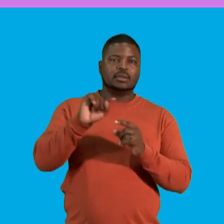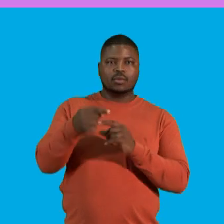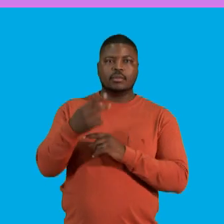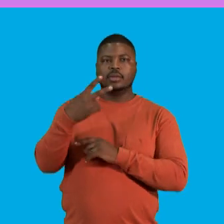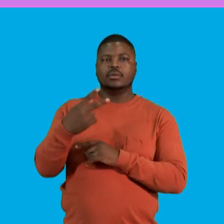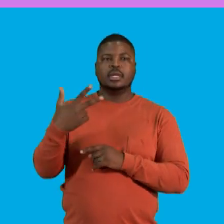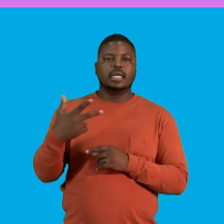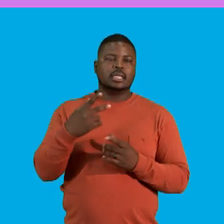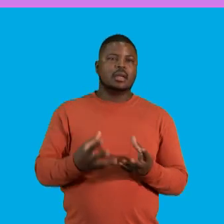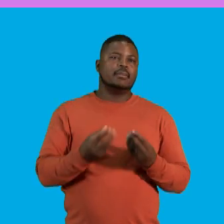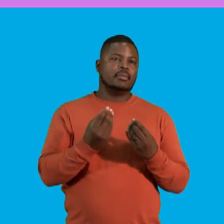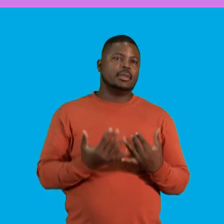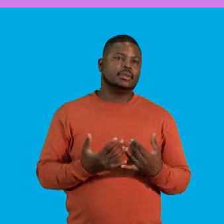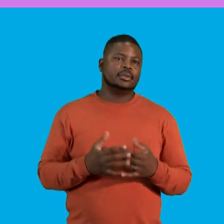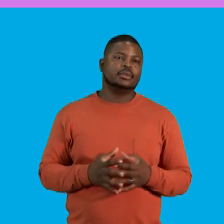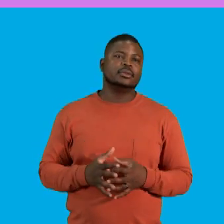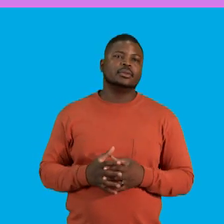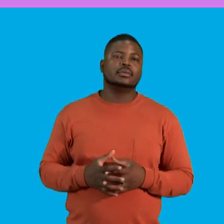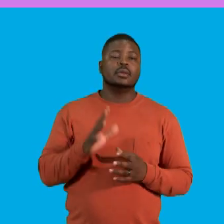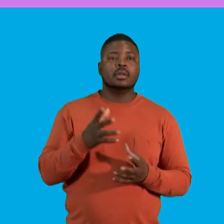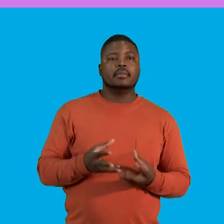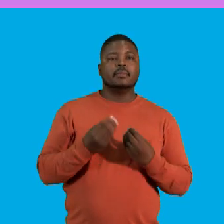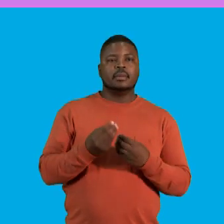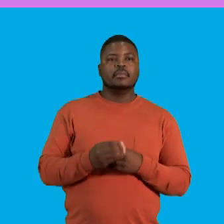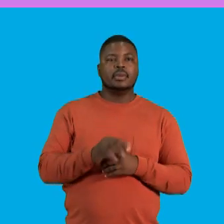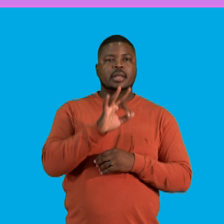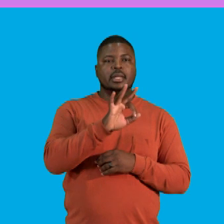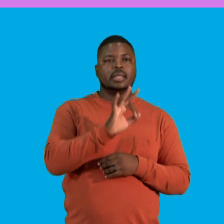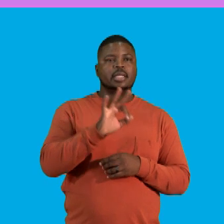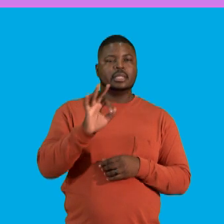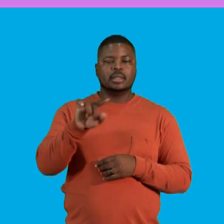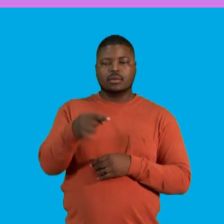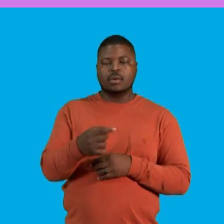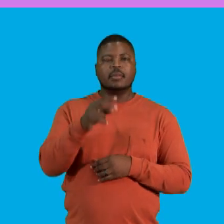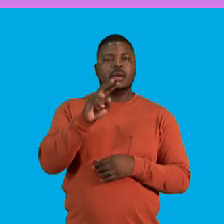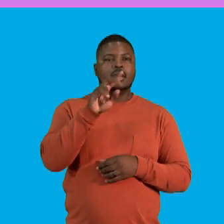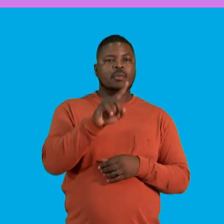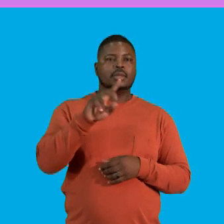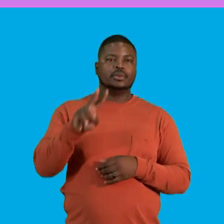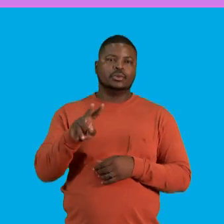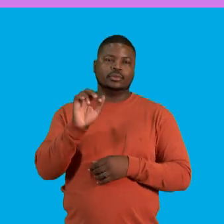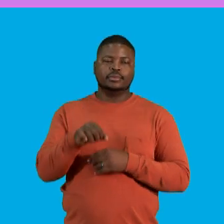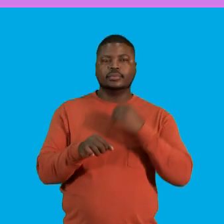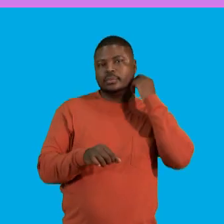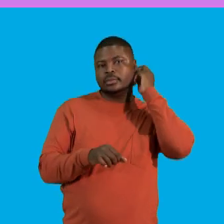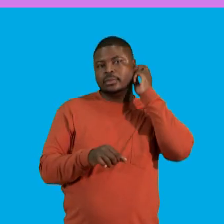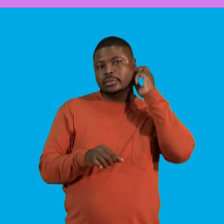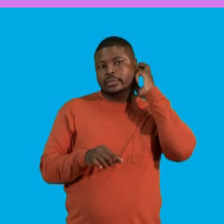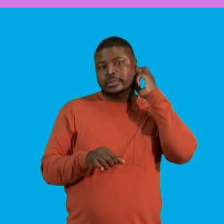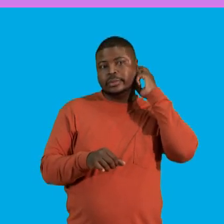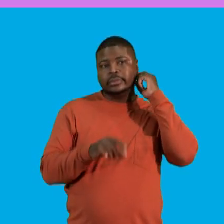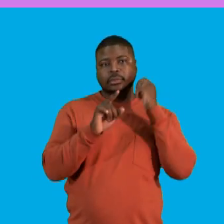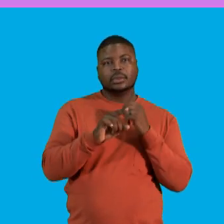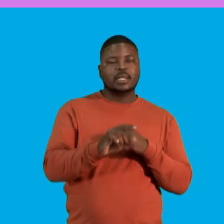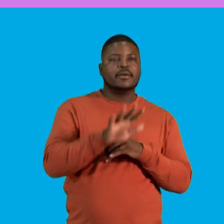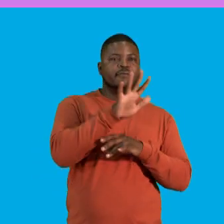us 33 rand 12 cents. Then we move to the next one. 5 times 8 rand